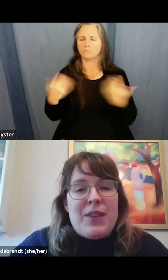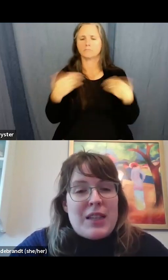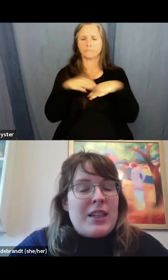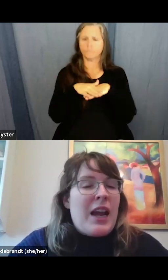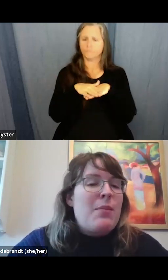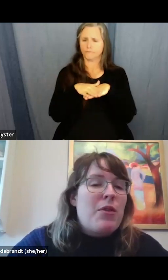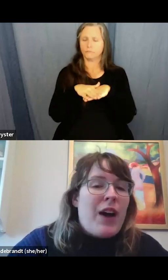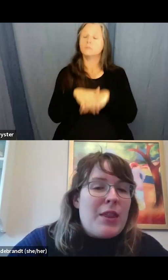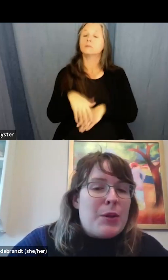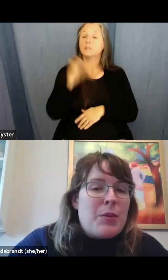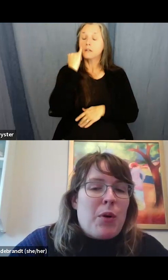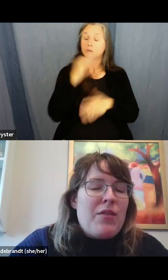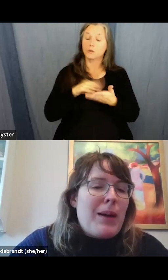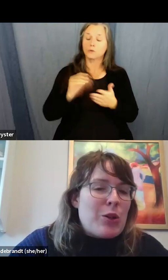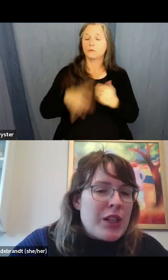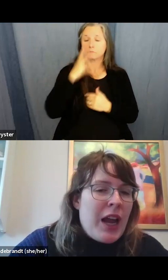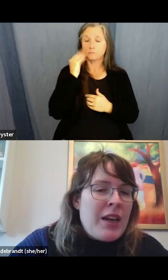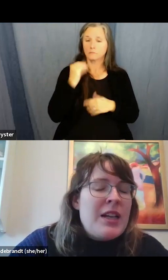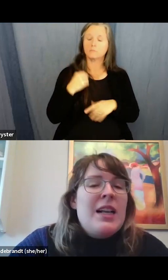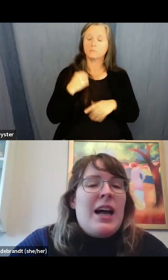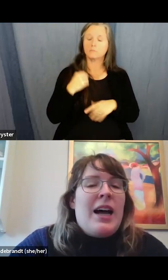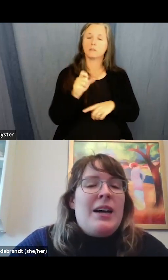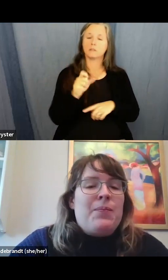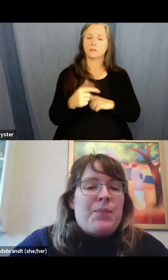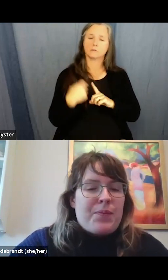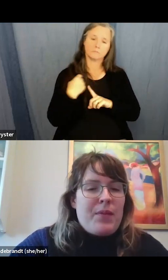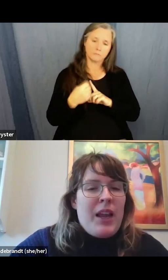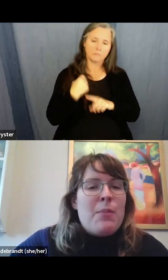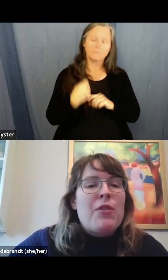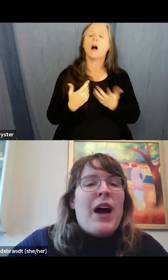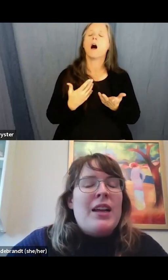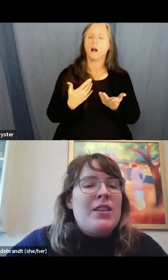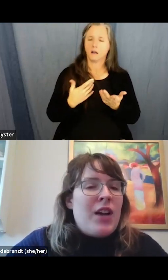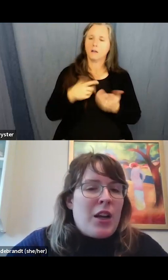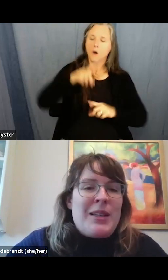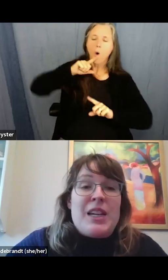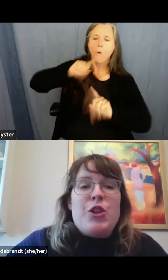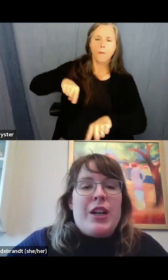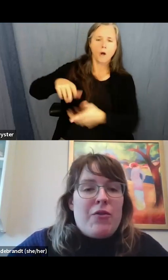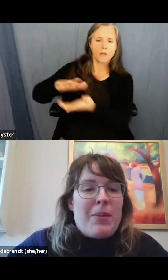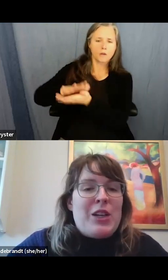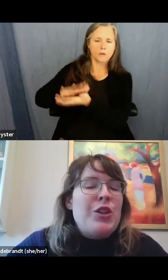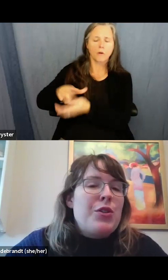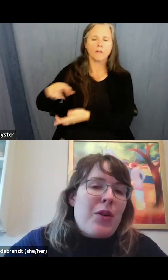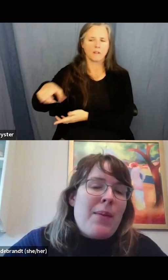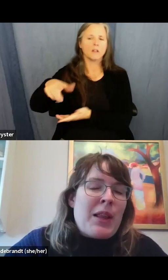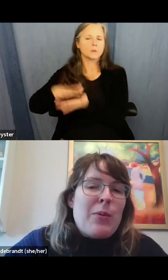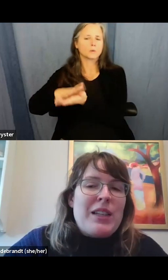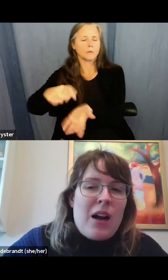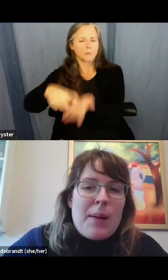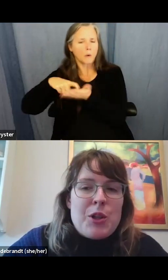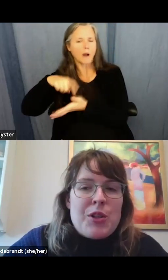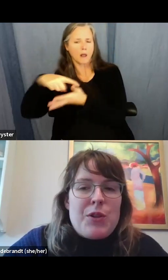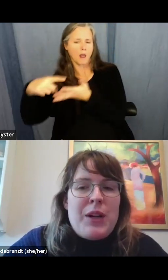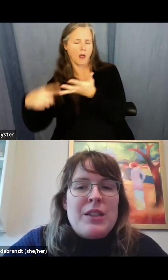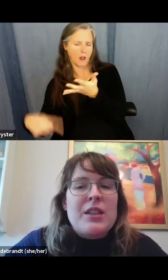to, investigate, provide those supportive measures again. And provide documentation and information describing the rights